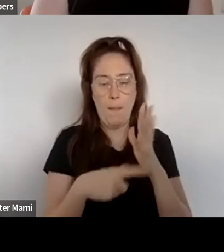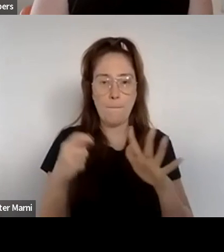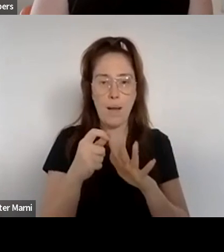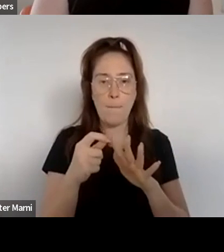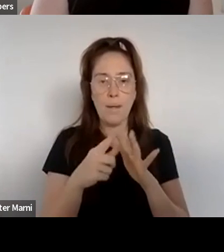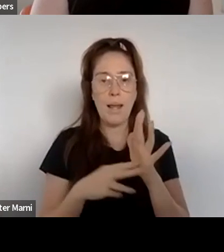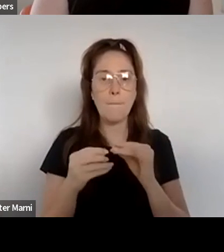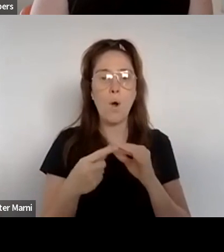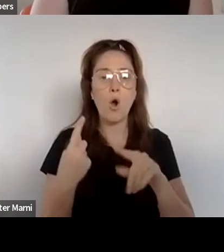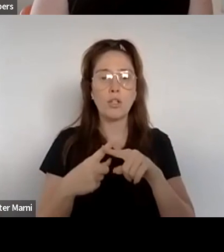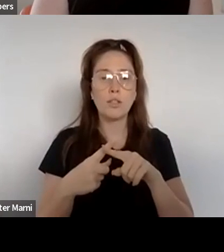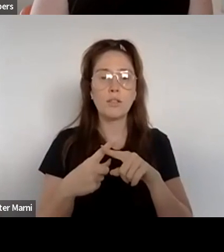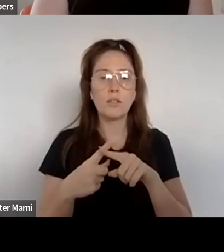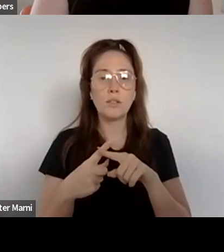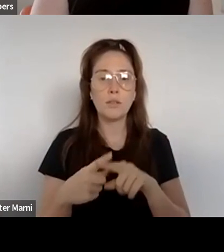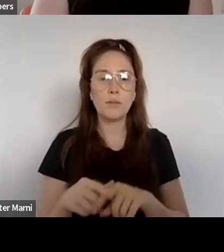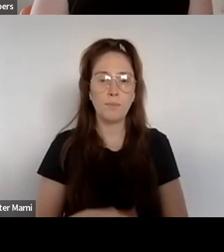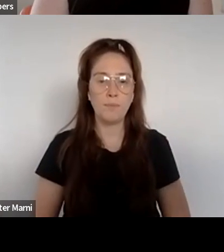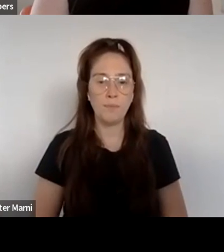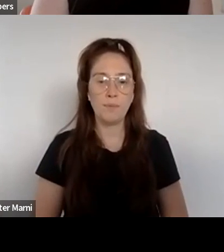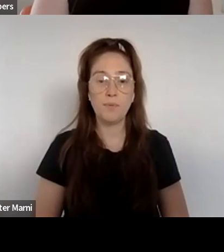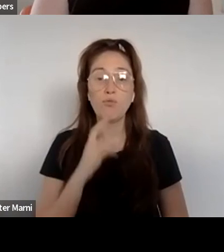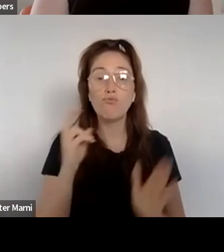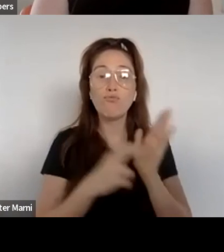arts touring. So please register